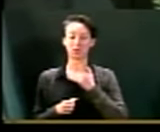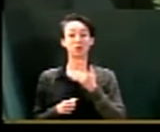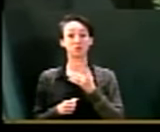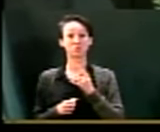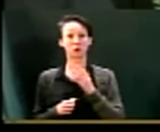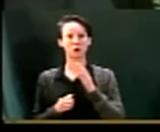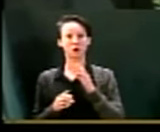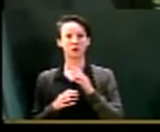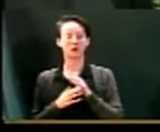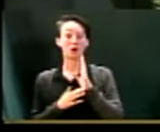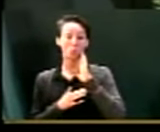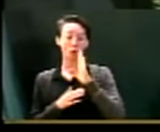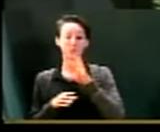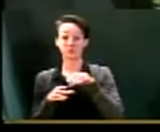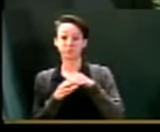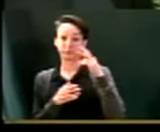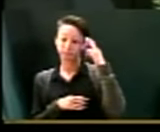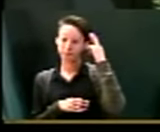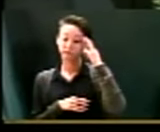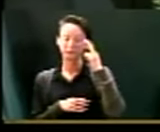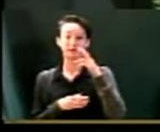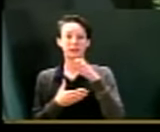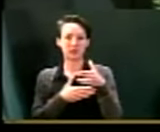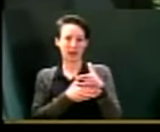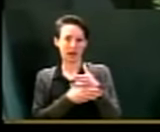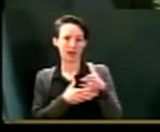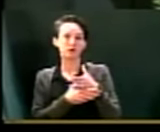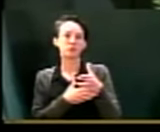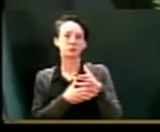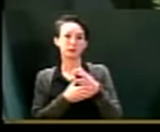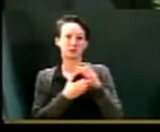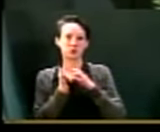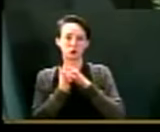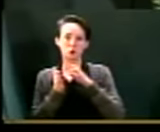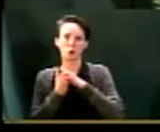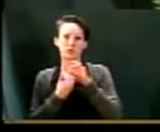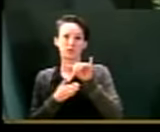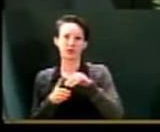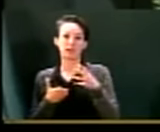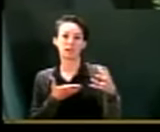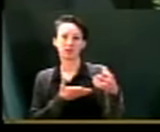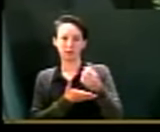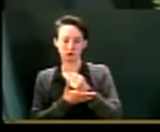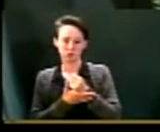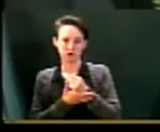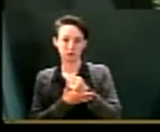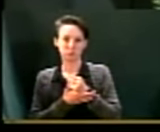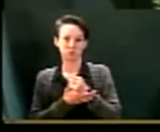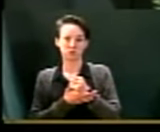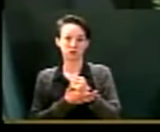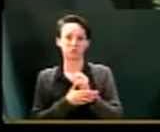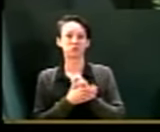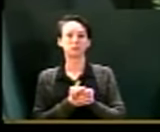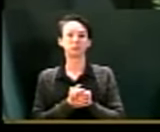reasonable to average the scores of those collections that were scored.